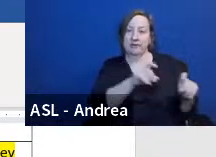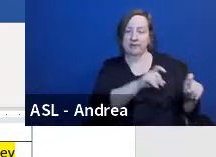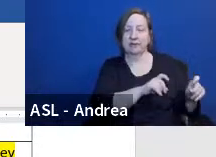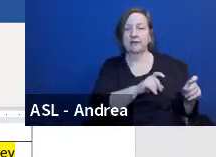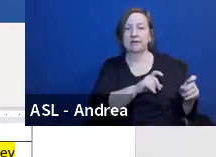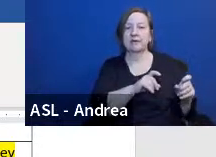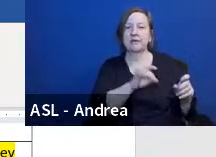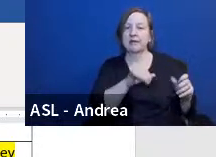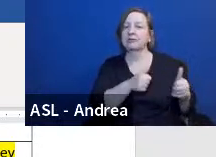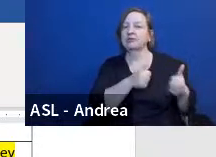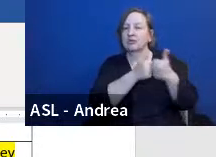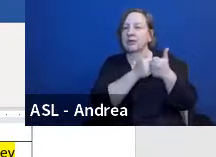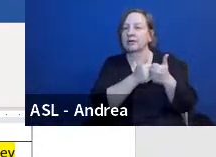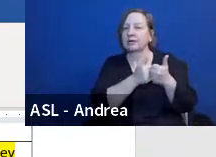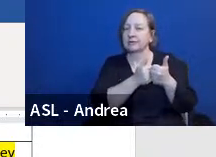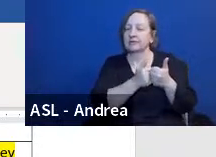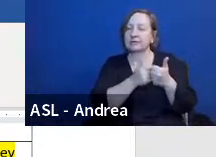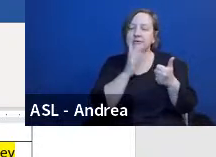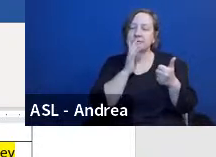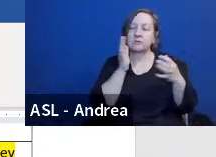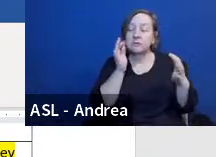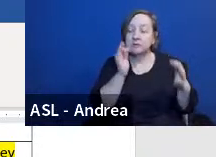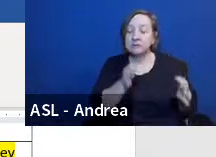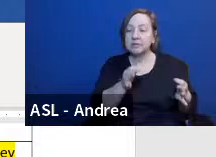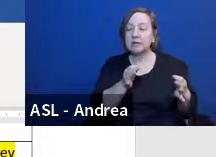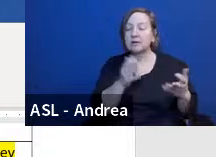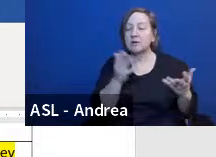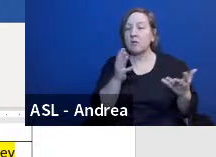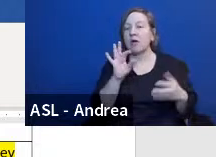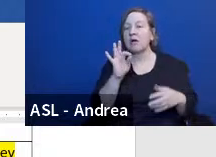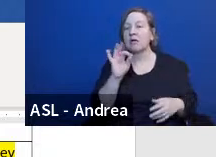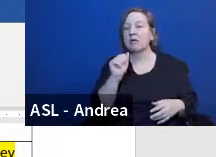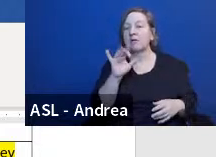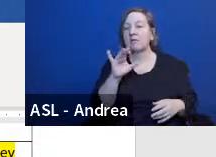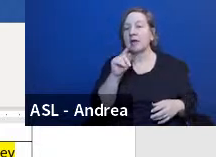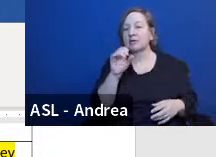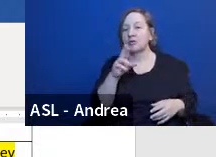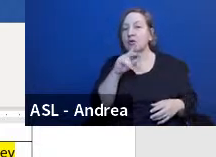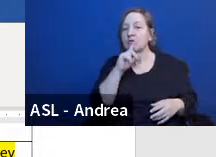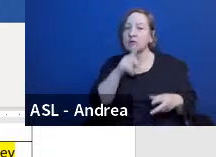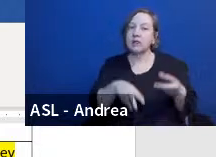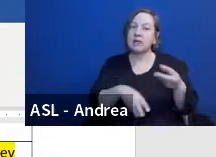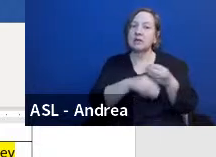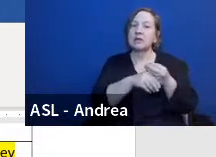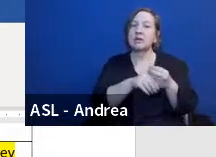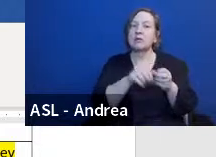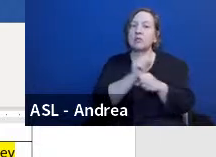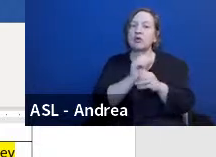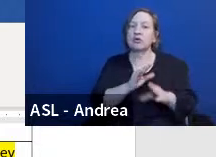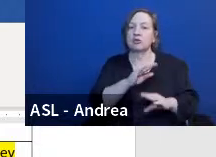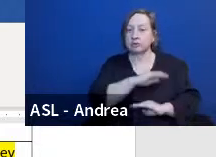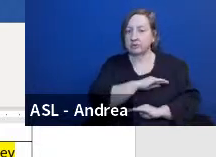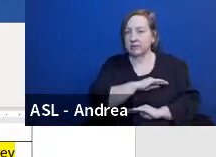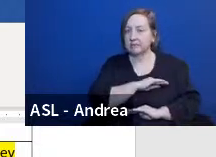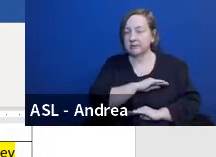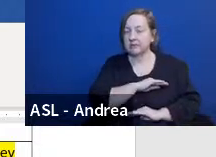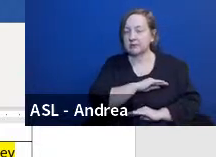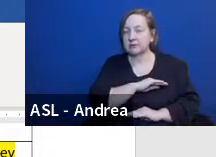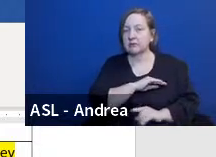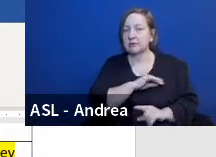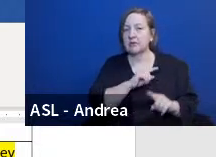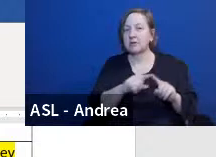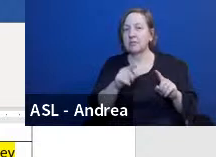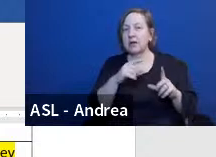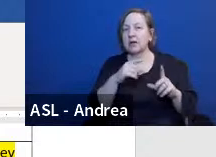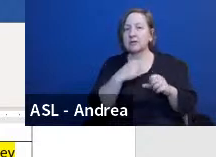have a real challenge in terms of deciding what factors are really contributing to worker satisfaction. But in terms of